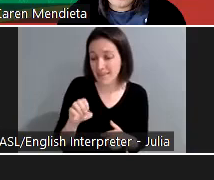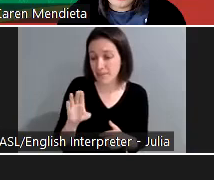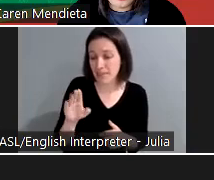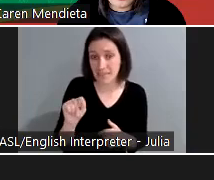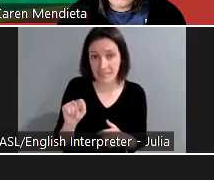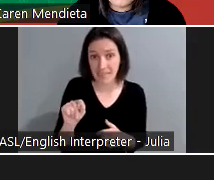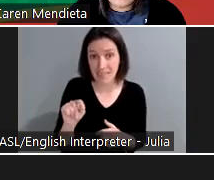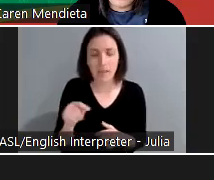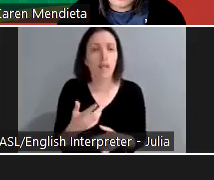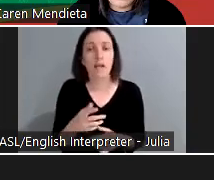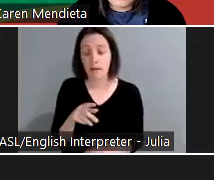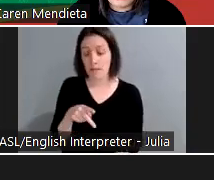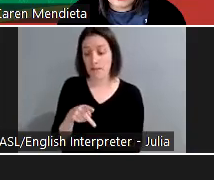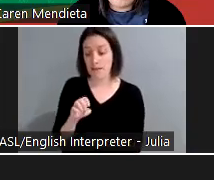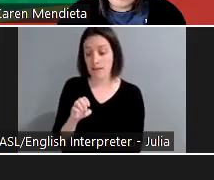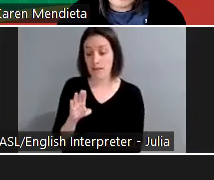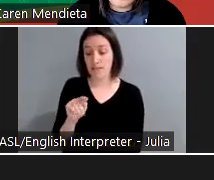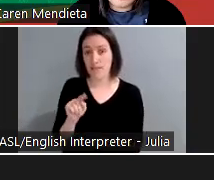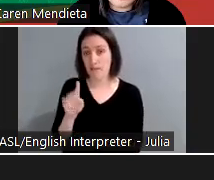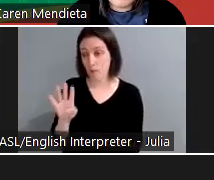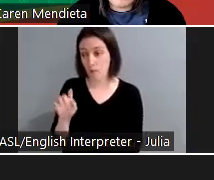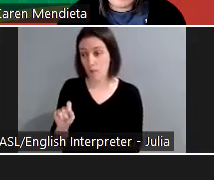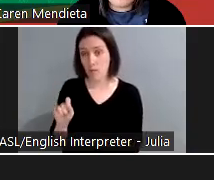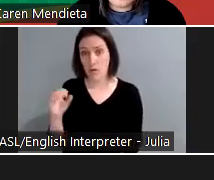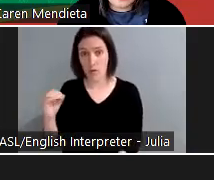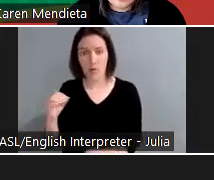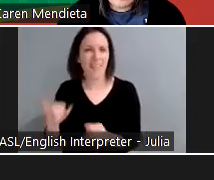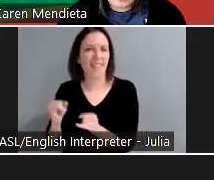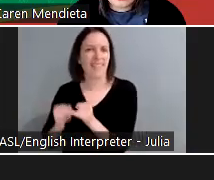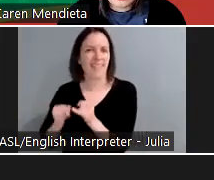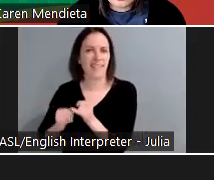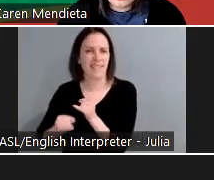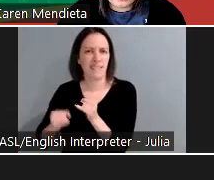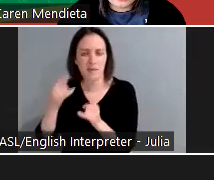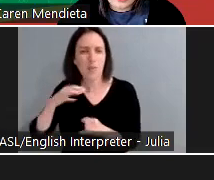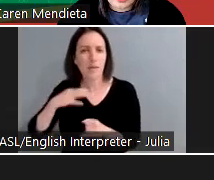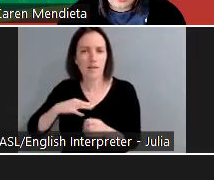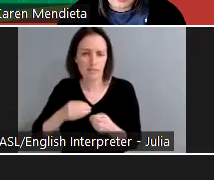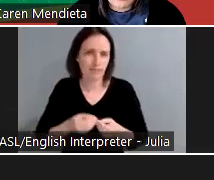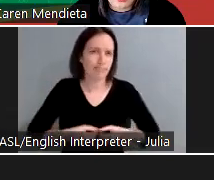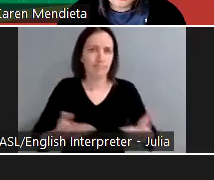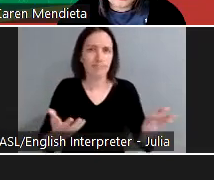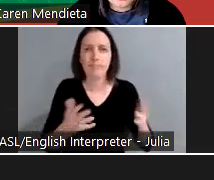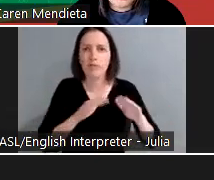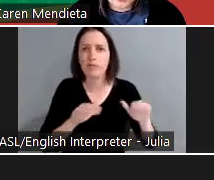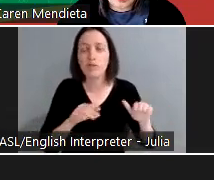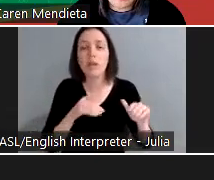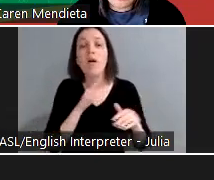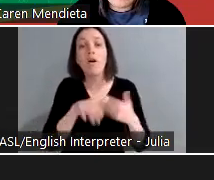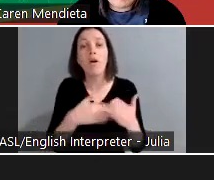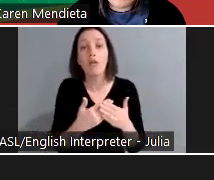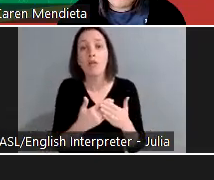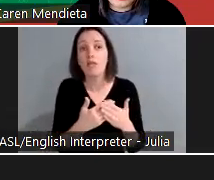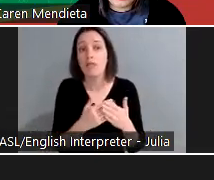P-EBT 4.0 was the final iteration of P-EBT benefits provided to children and all cards were issued out